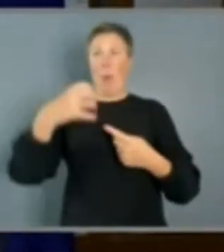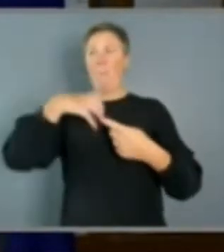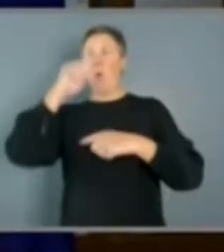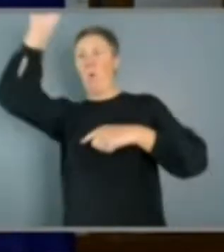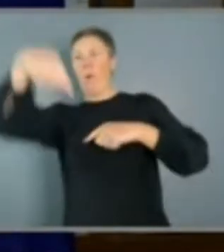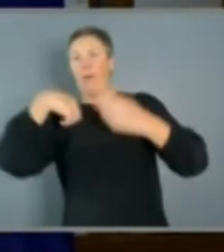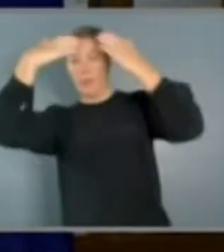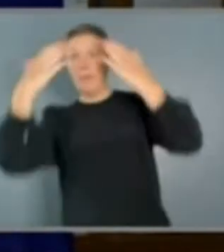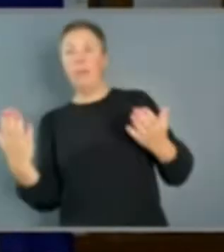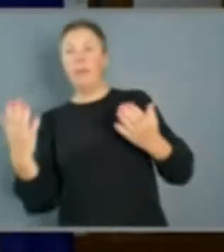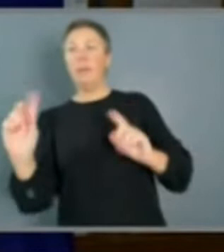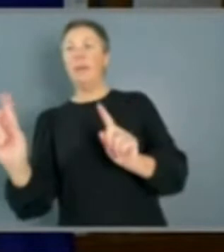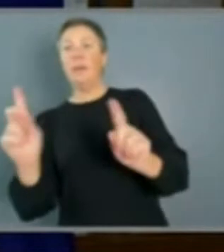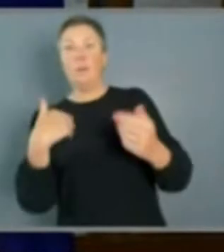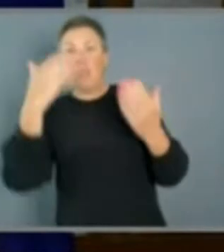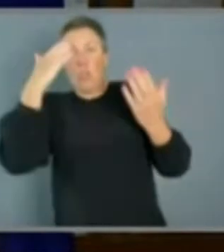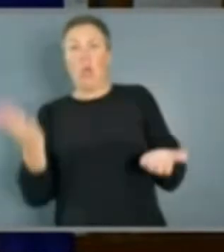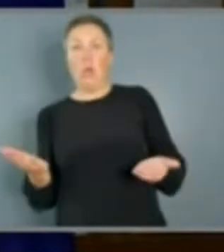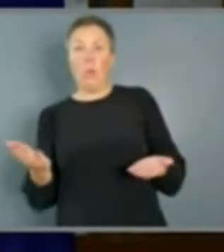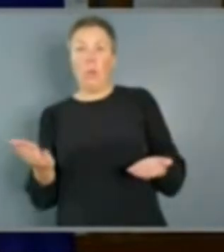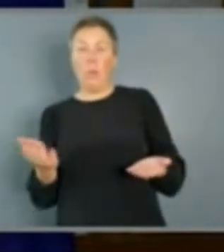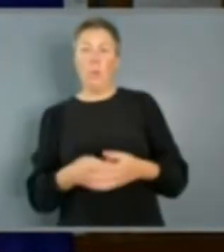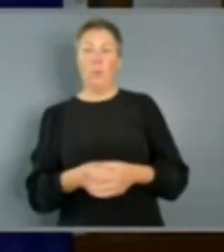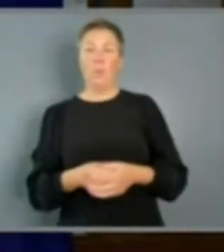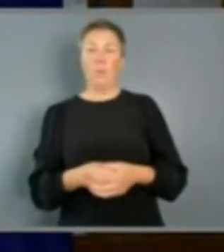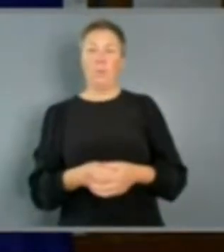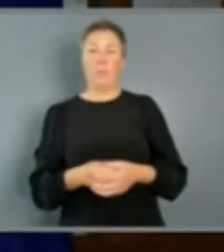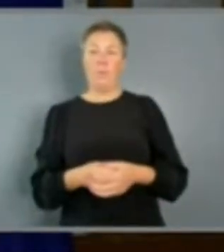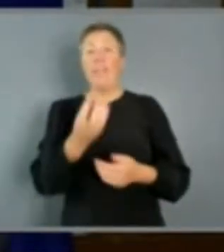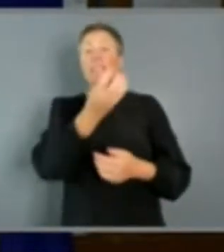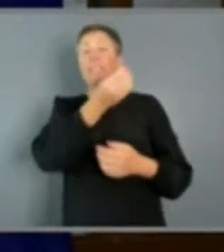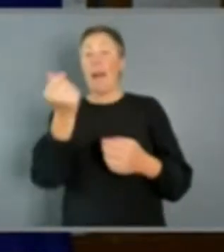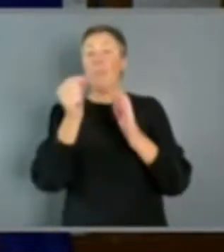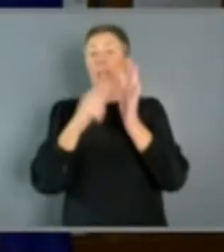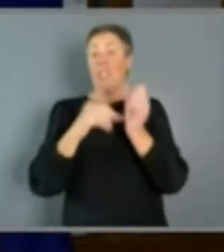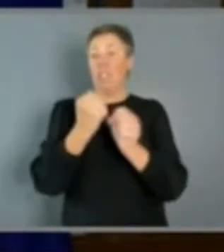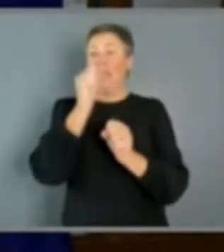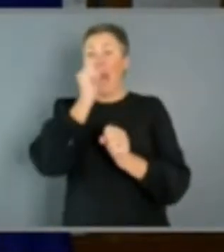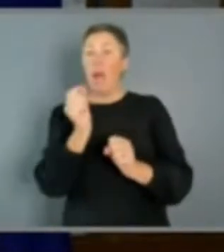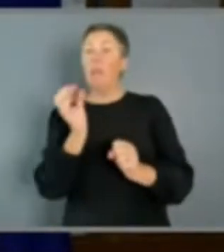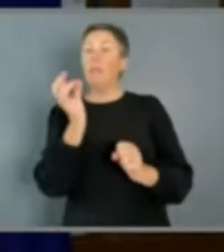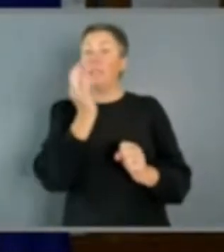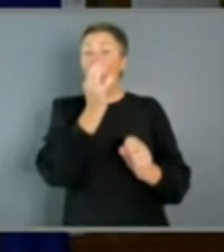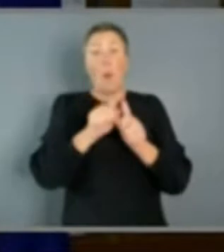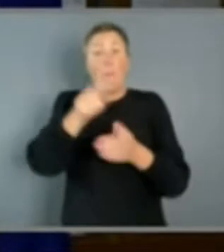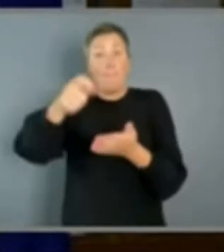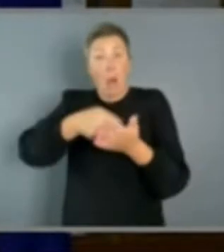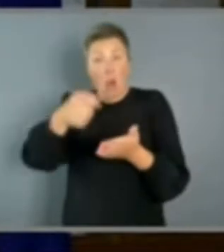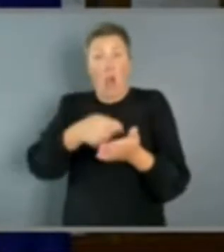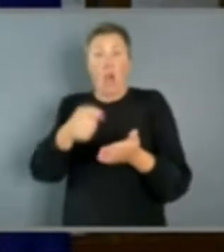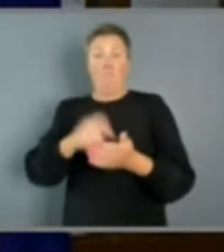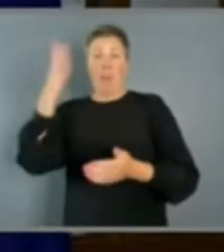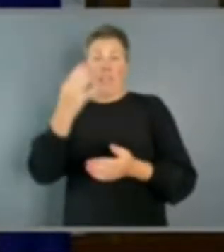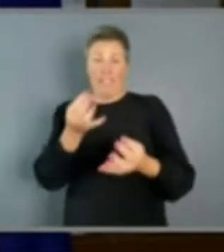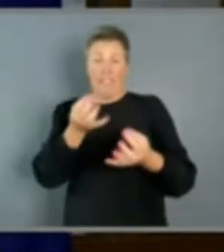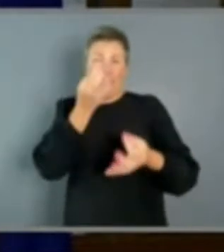New Guinea. We know this from the places that are able to be doing testing. PM's mentioned the Oktedi mine. They've done a mass testing